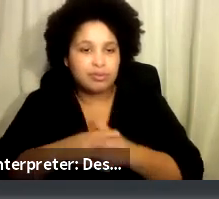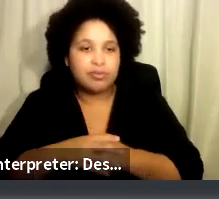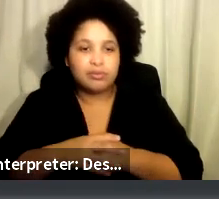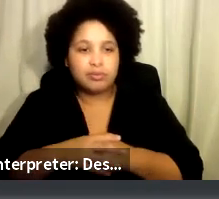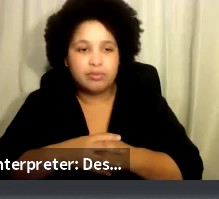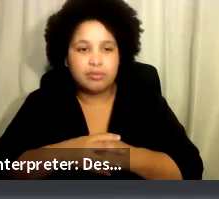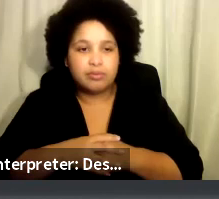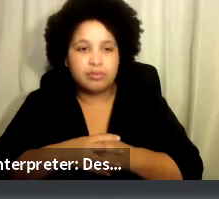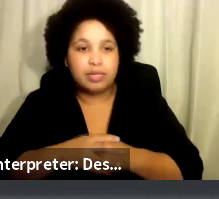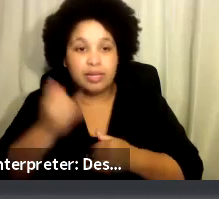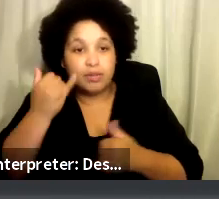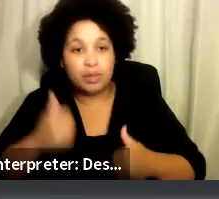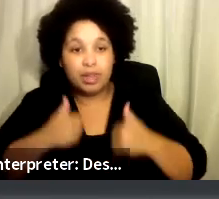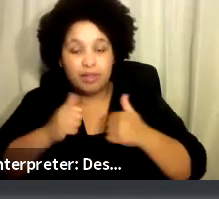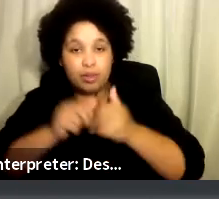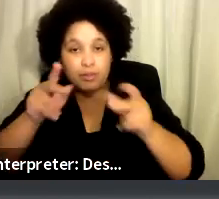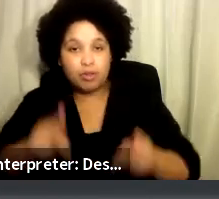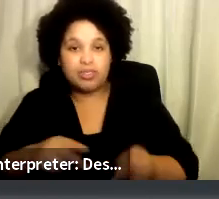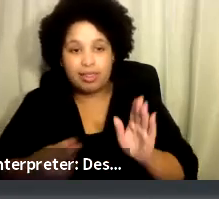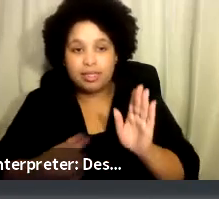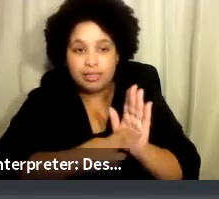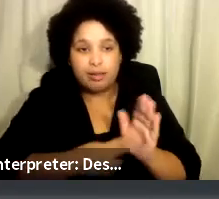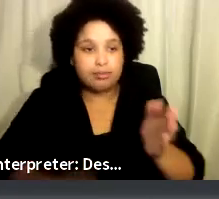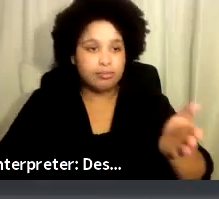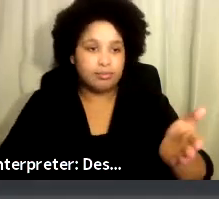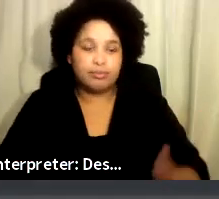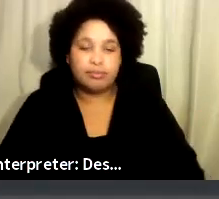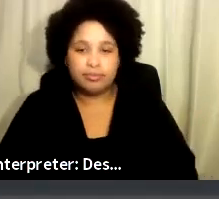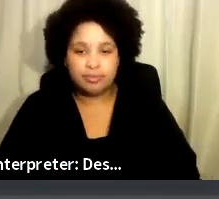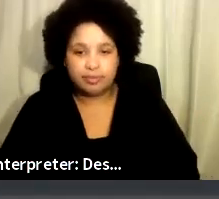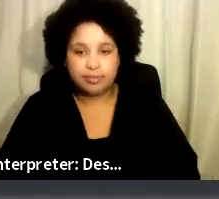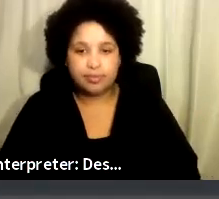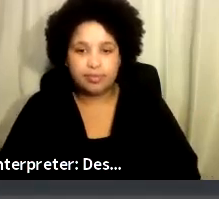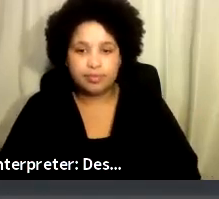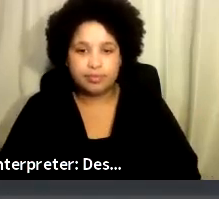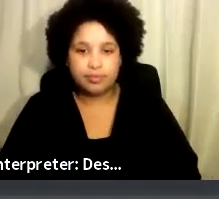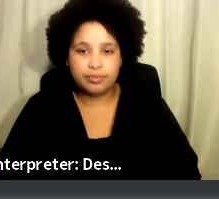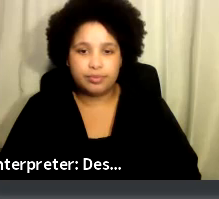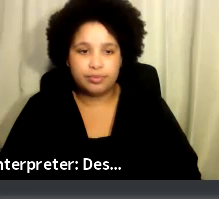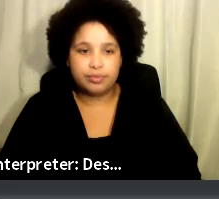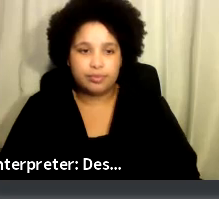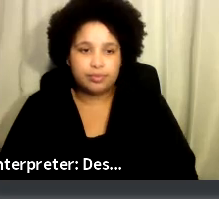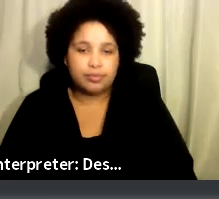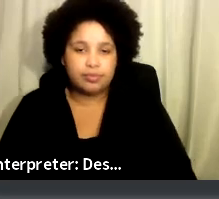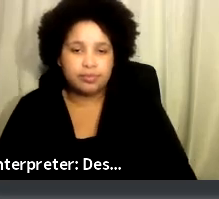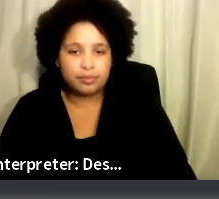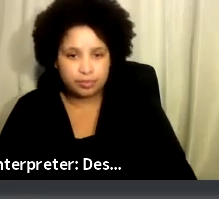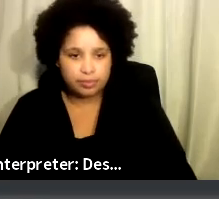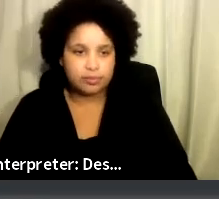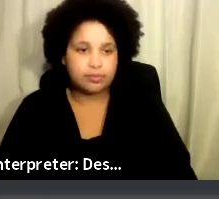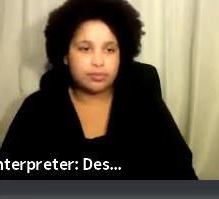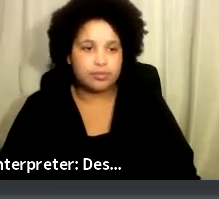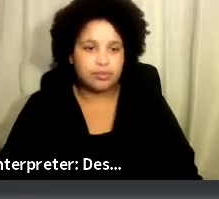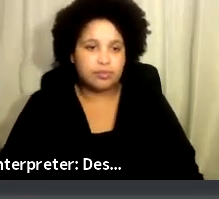then if you're living with somebody else, they sign here, just justifying that, yes, they're living with me, just an